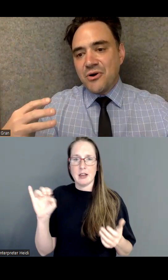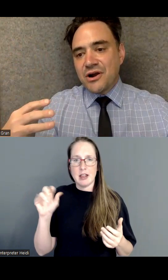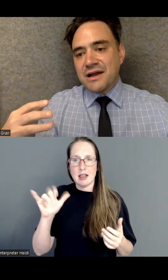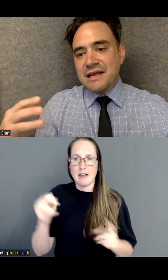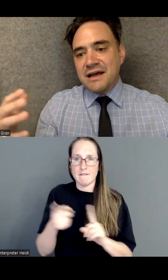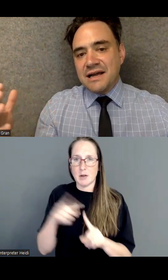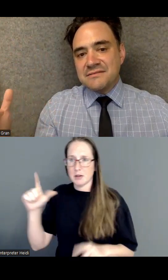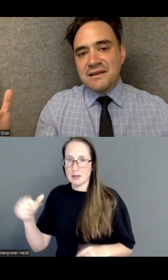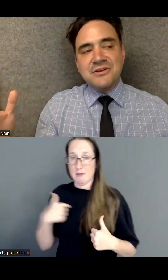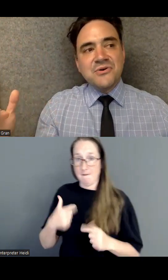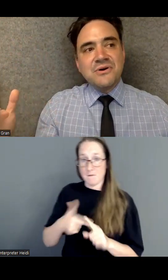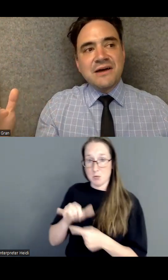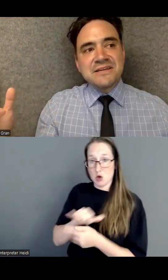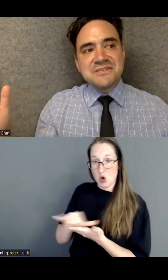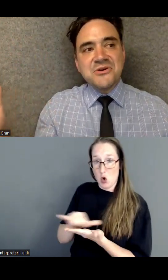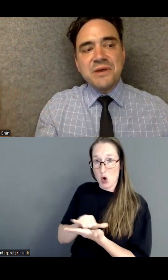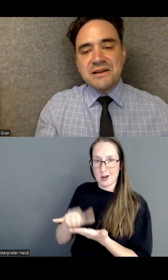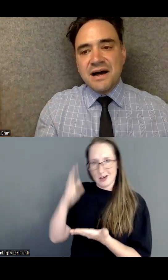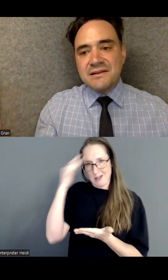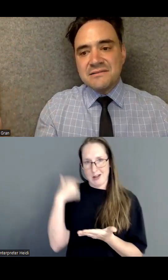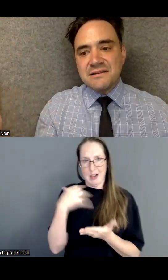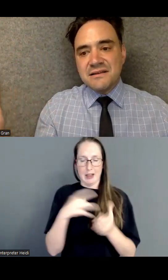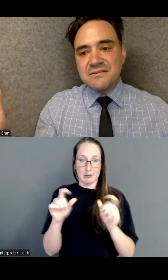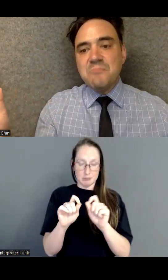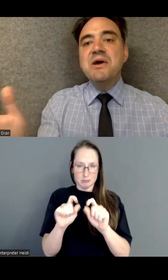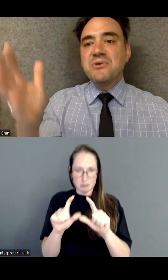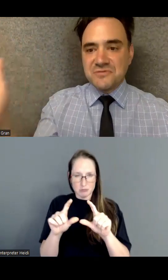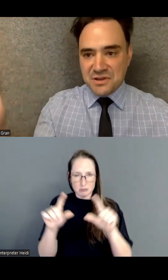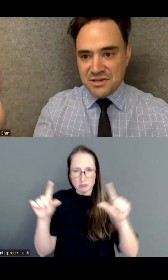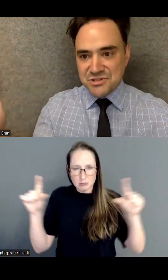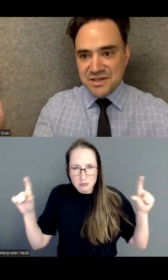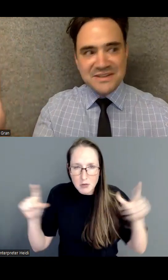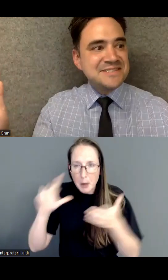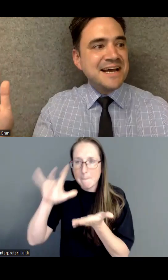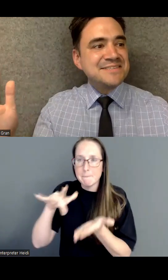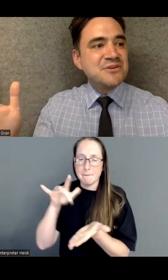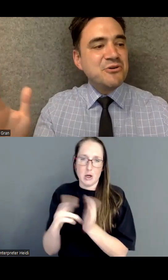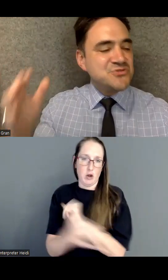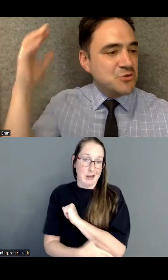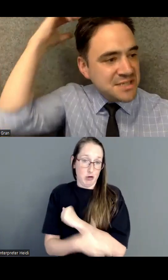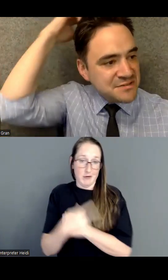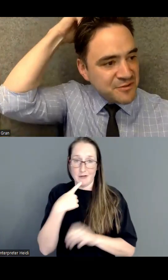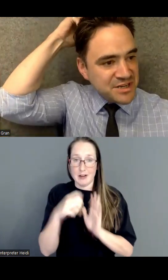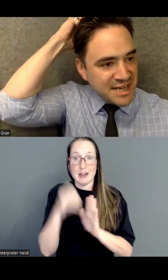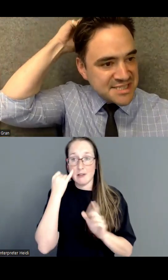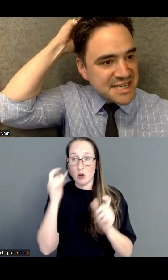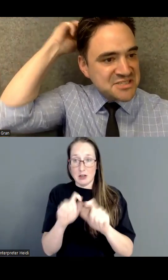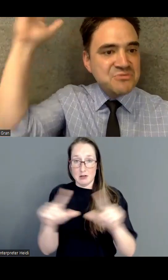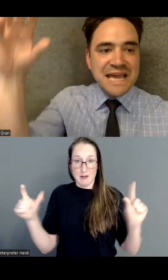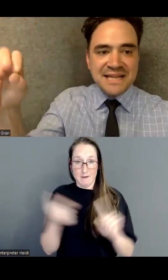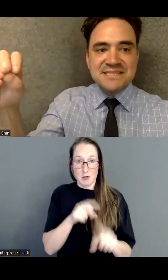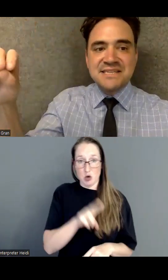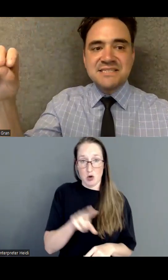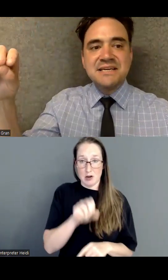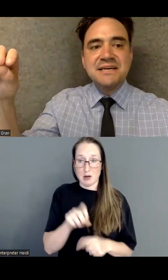from New York. I like to zoom in on the middle of the country, let's say. So if we zoomed in from the United States